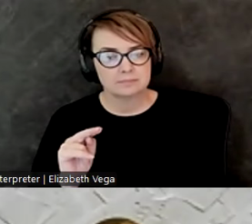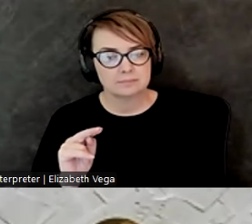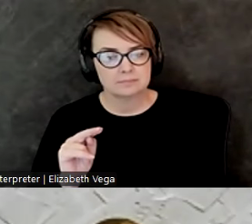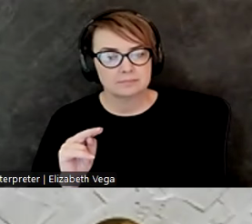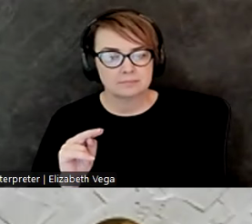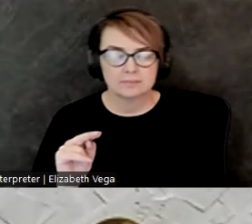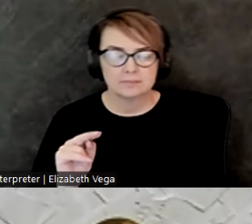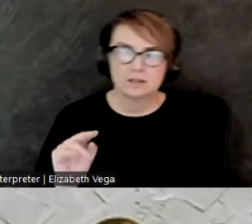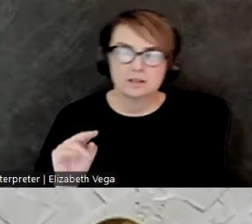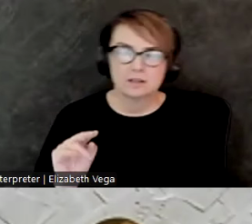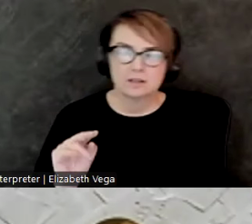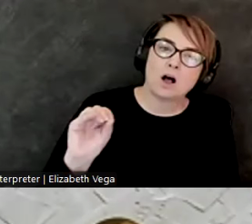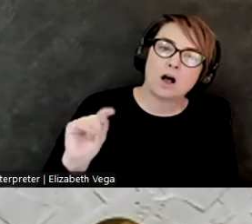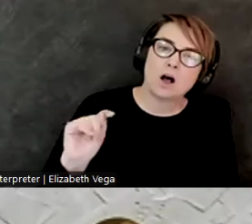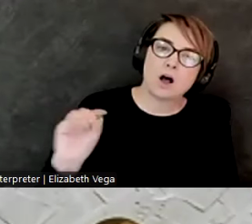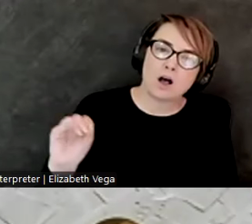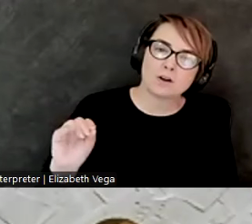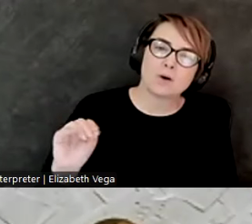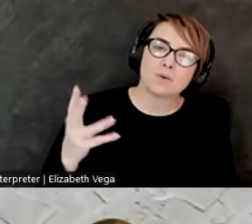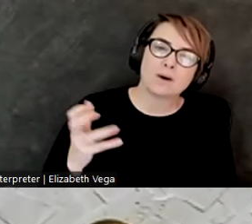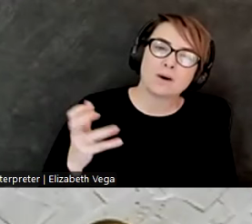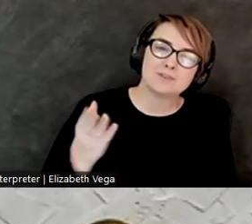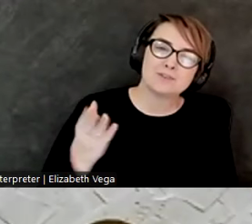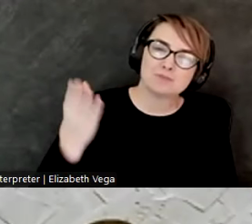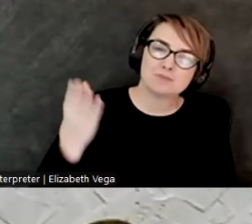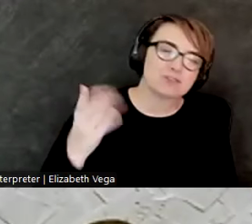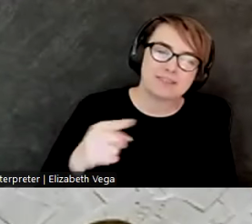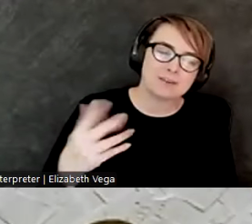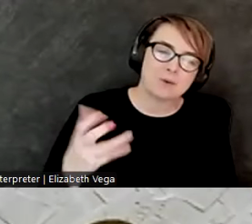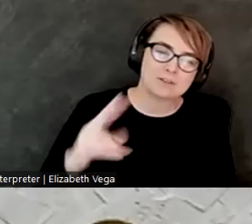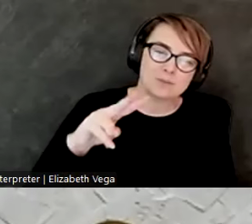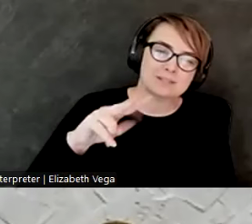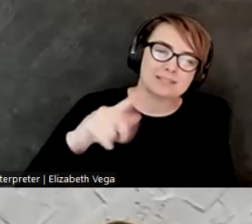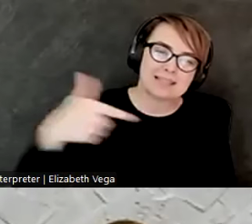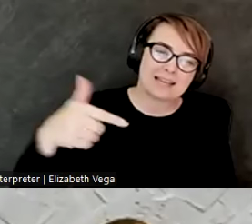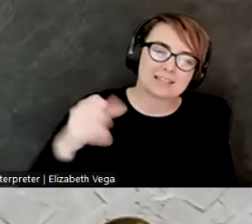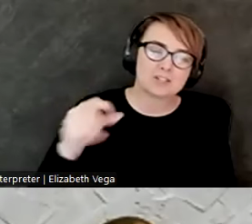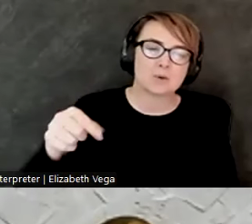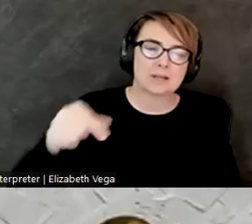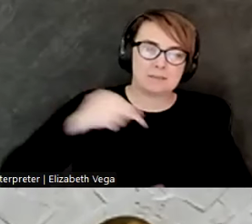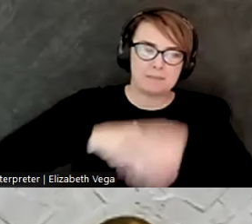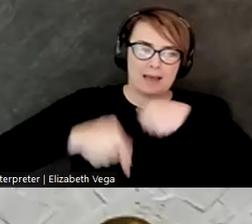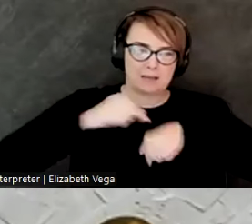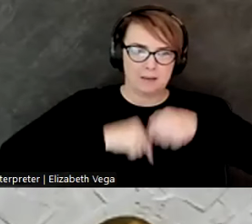Otto was willing to make the motion and says, let me back up because I know we've got to get this order right.